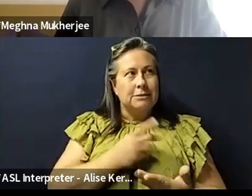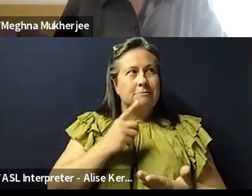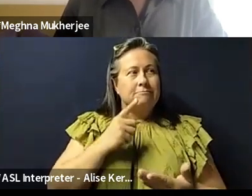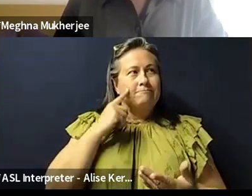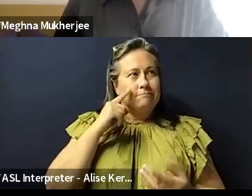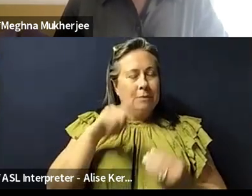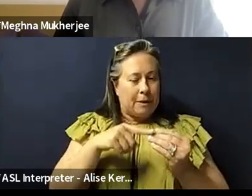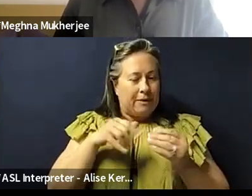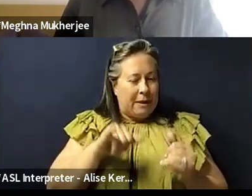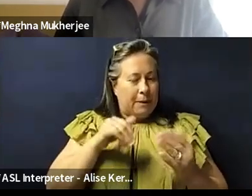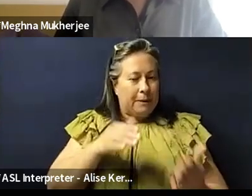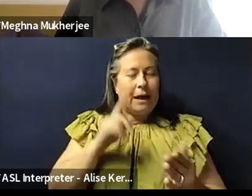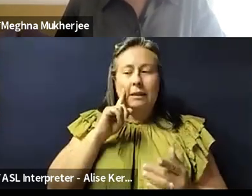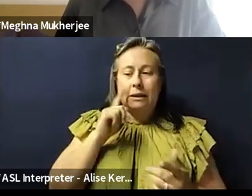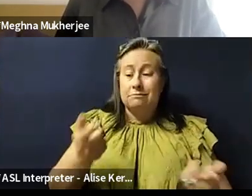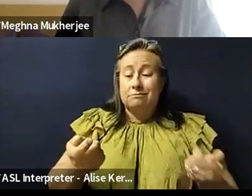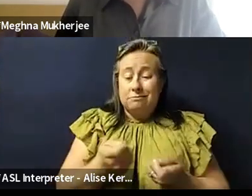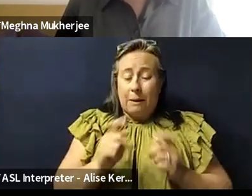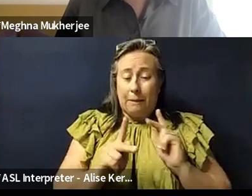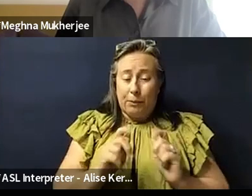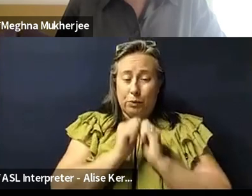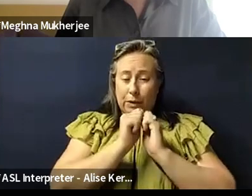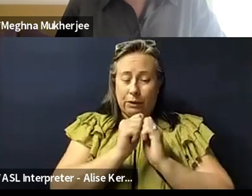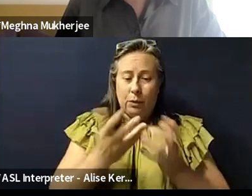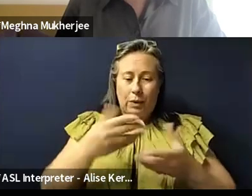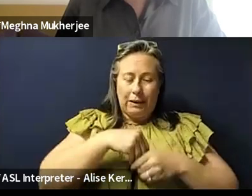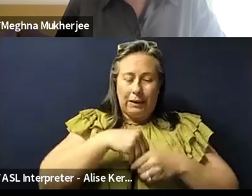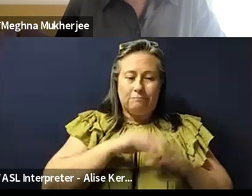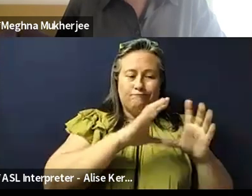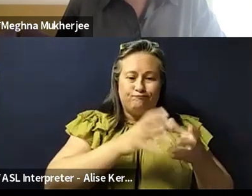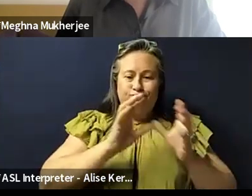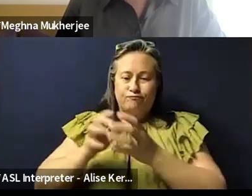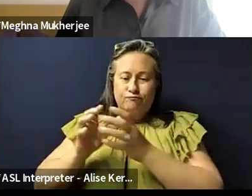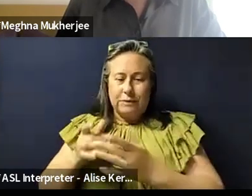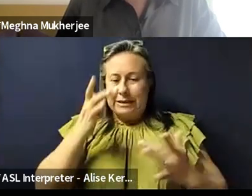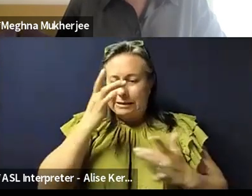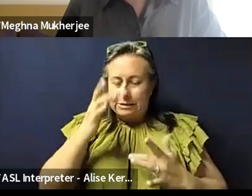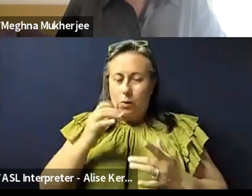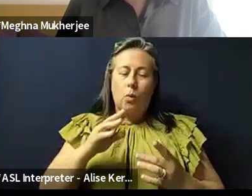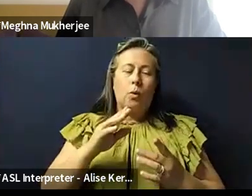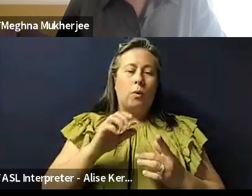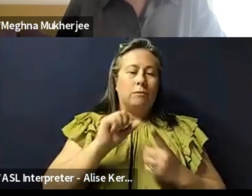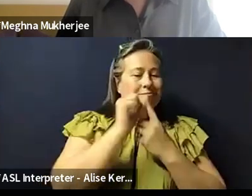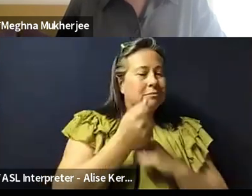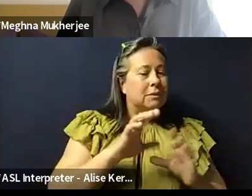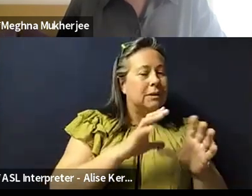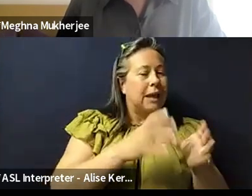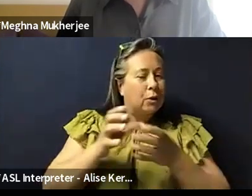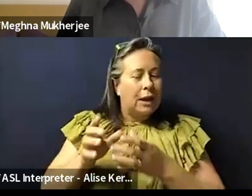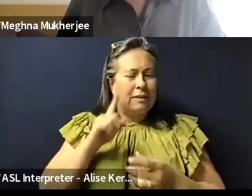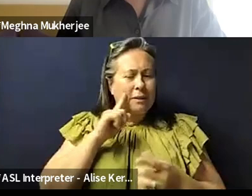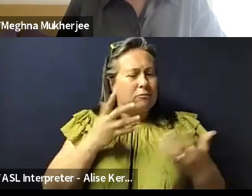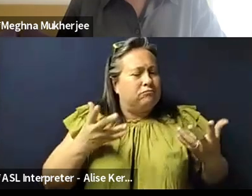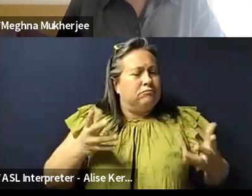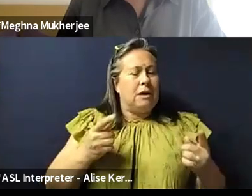do think that bringing people together within these disease categories or condition categories is already happening. And I think it's a